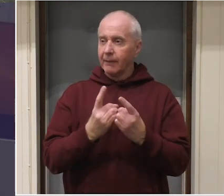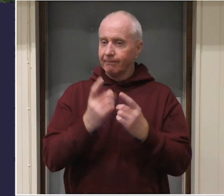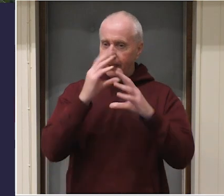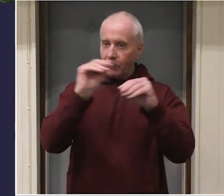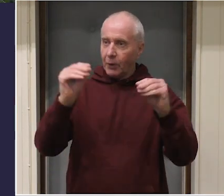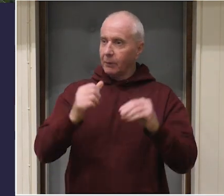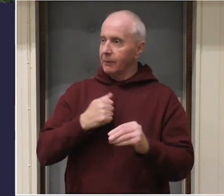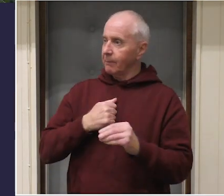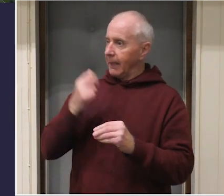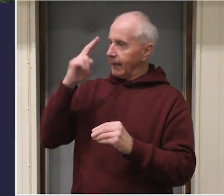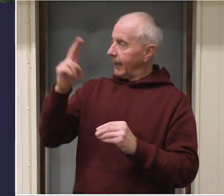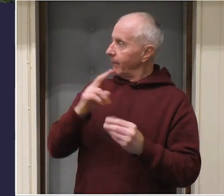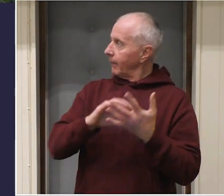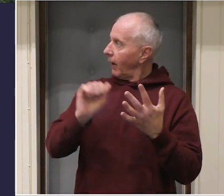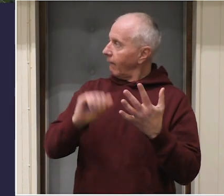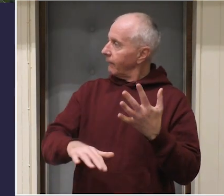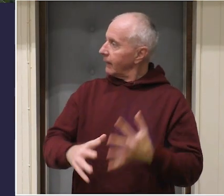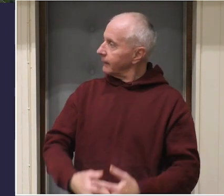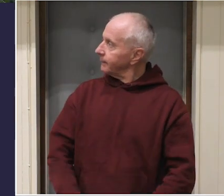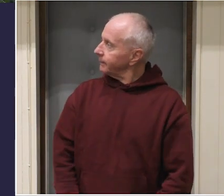my name.